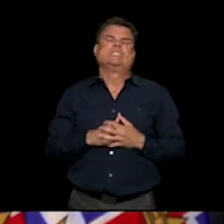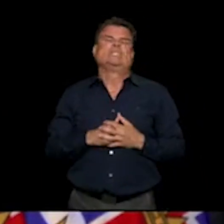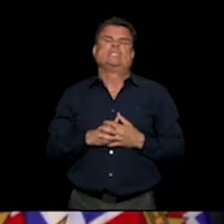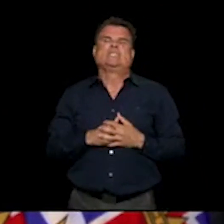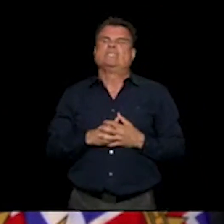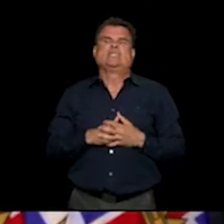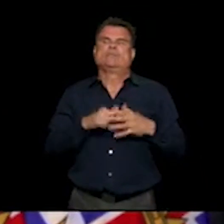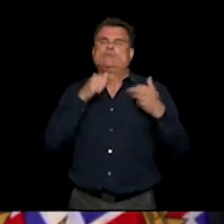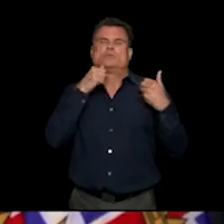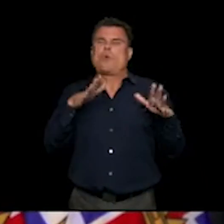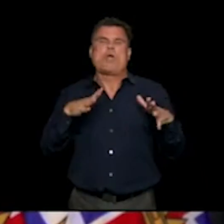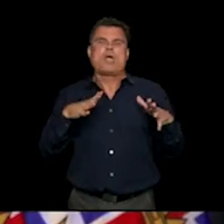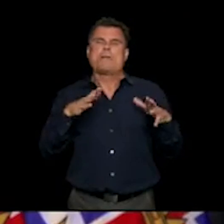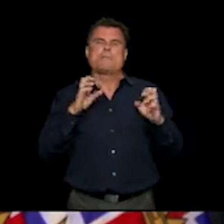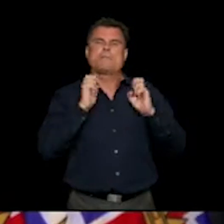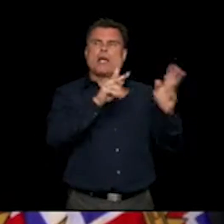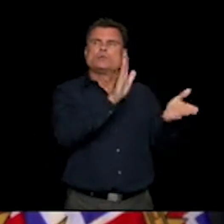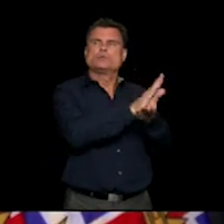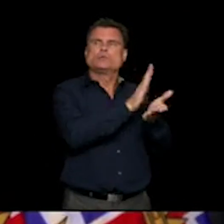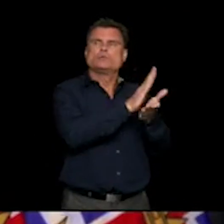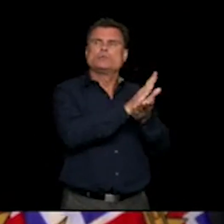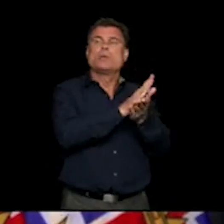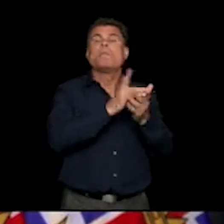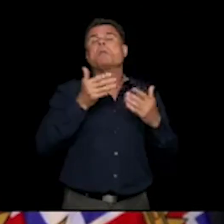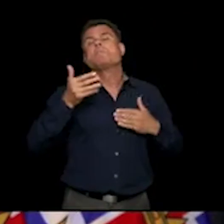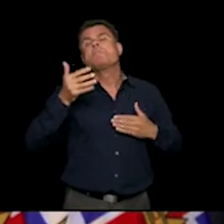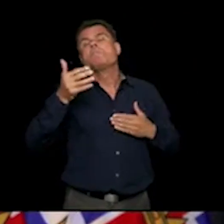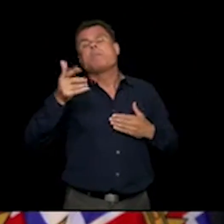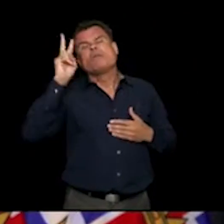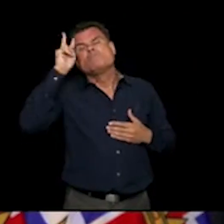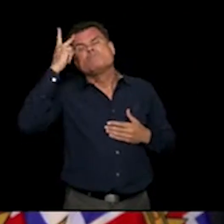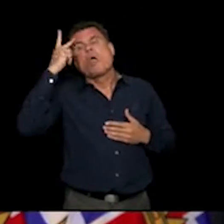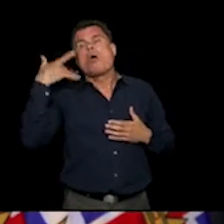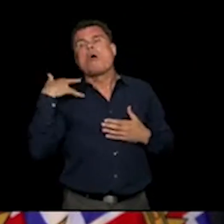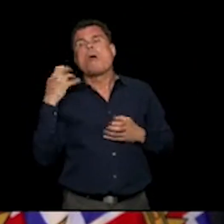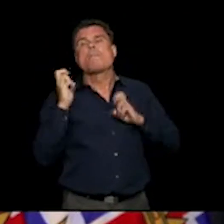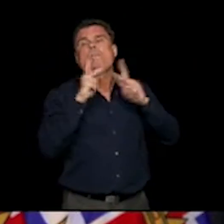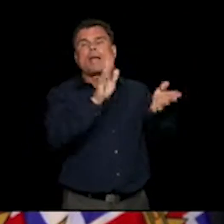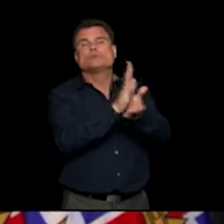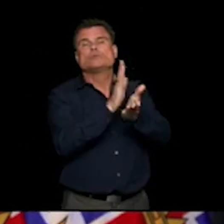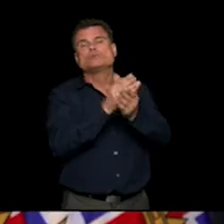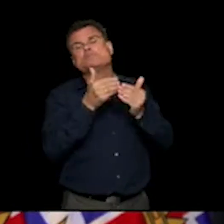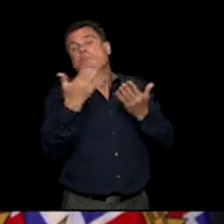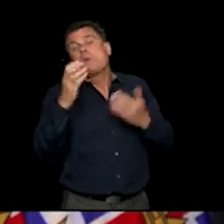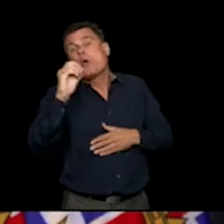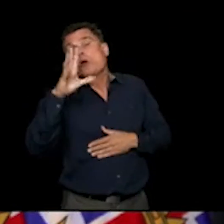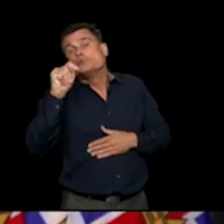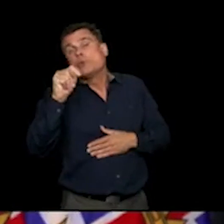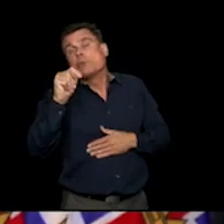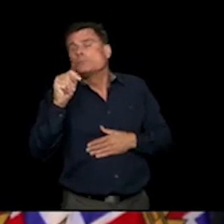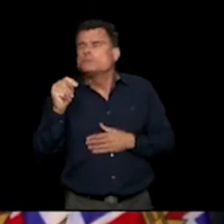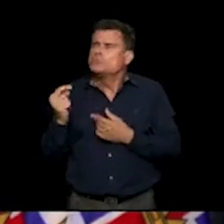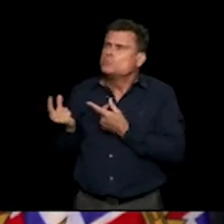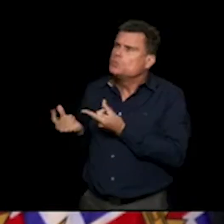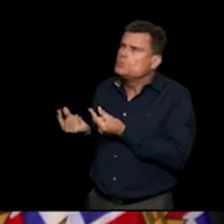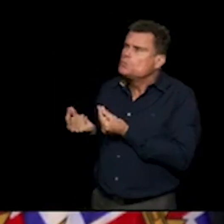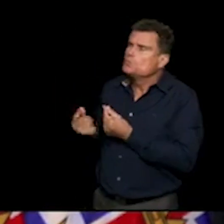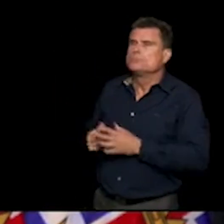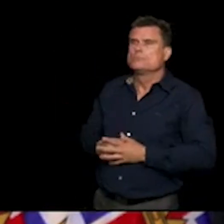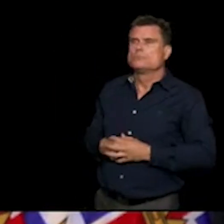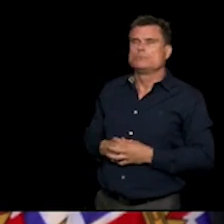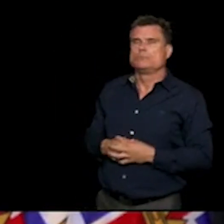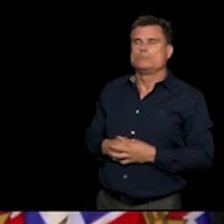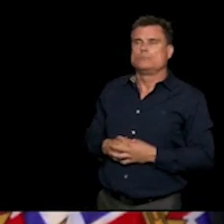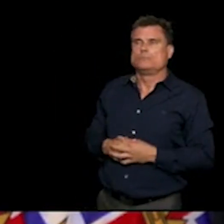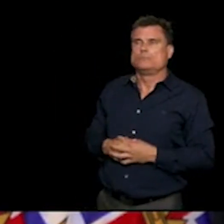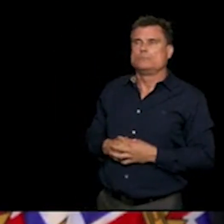reclaim a classroom spot in October or later. Yeah. So this is why it's so critically important for school